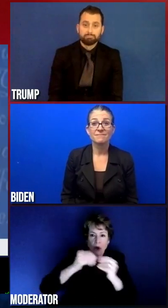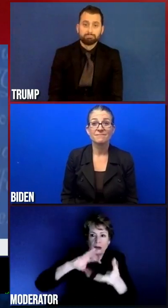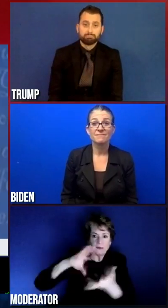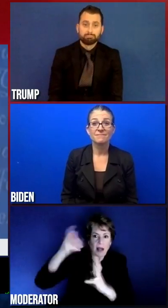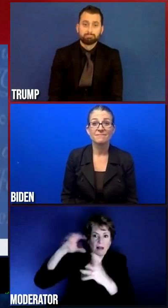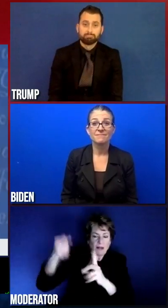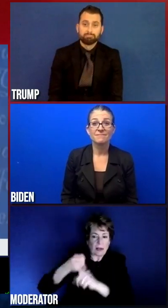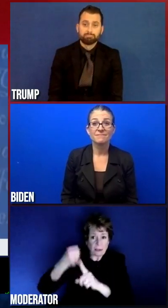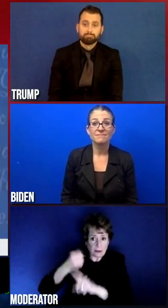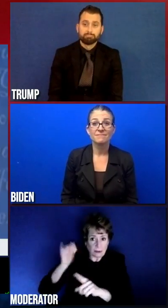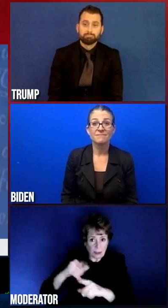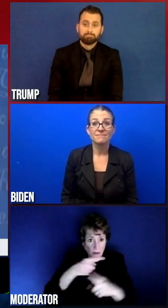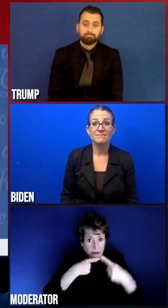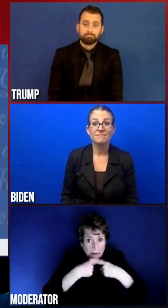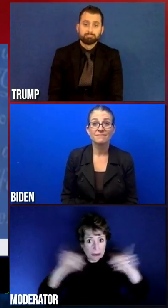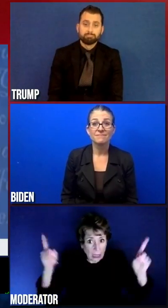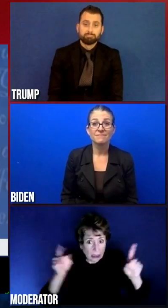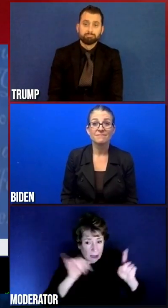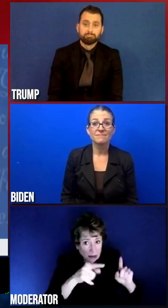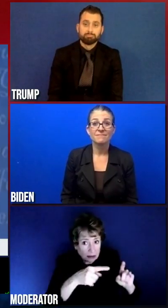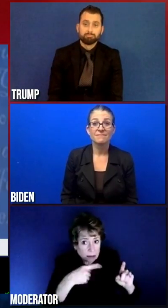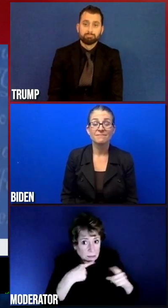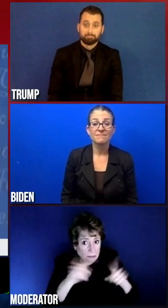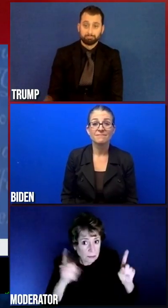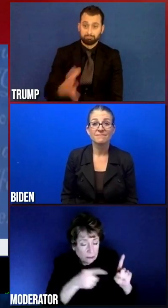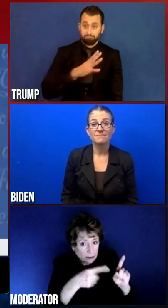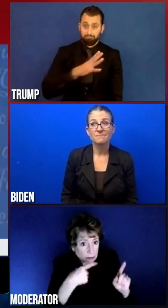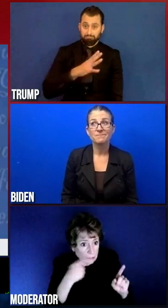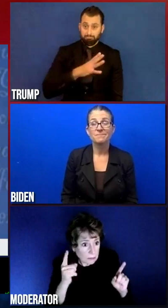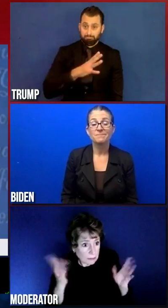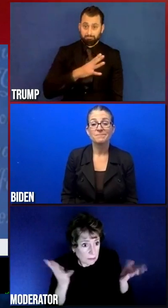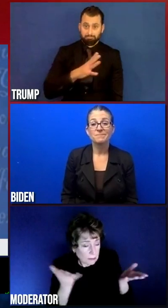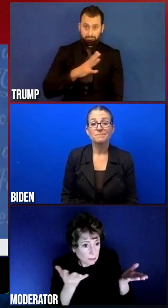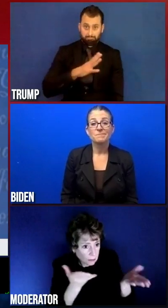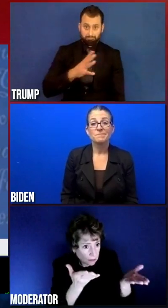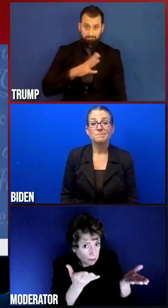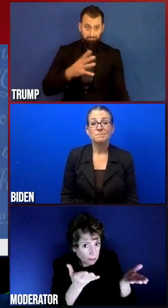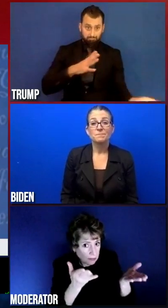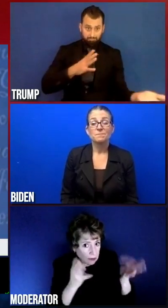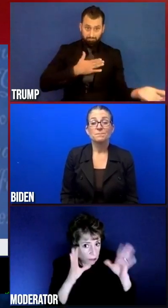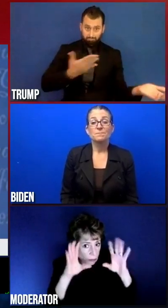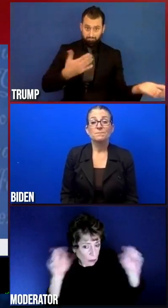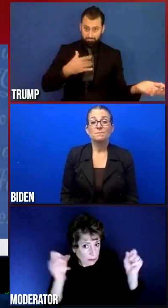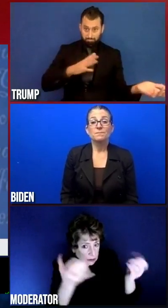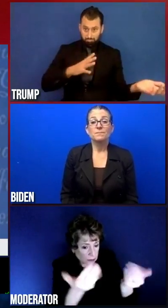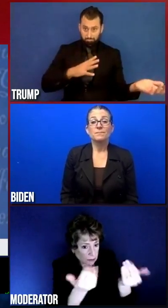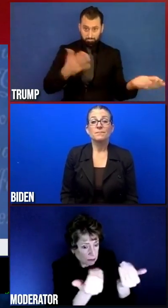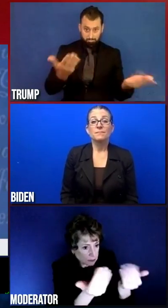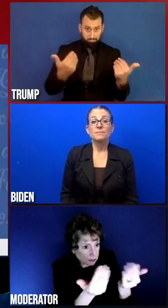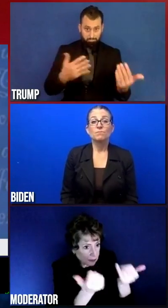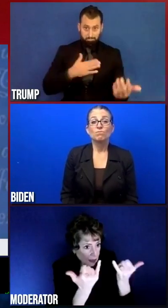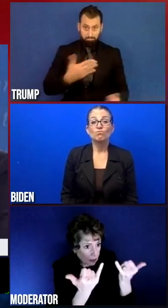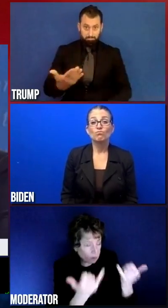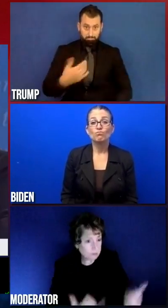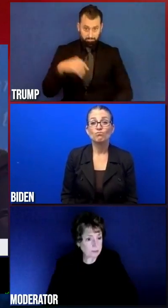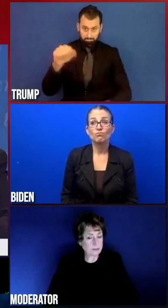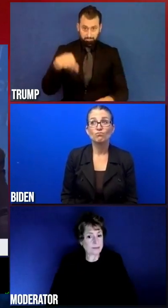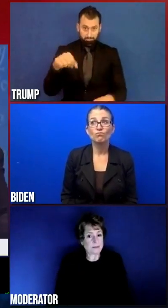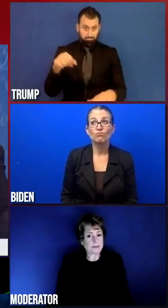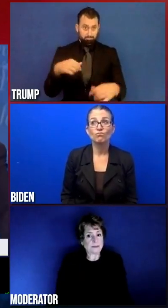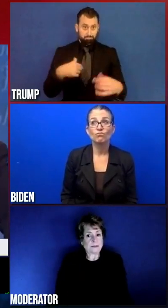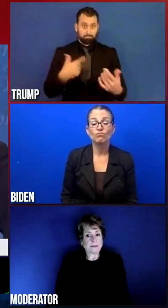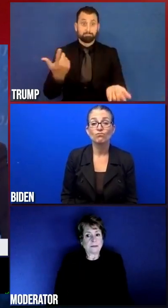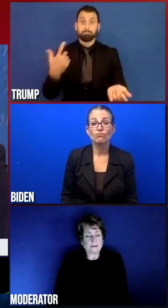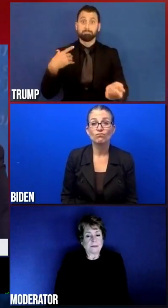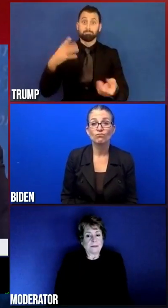seen in Portland? Sure, are you I'm prepared willing to do specifically that, but do it? Well, go ahead, sir. I would say almost everything I see is from the left wing, not from the